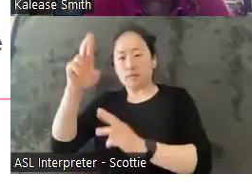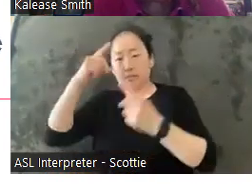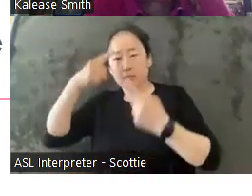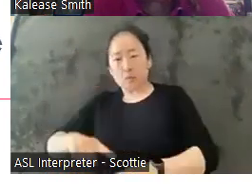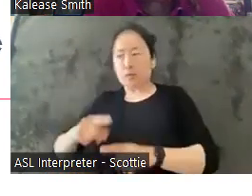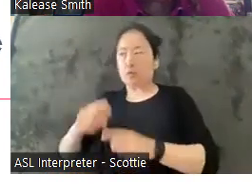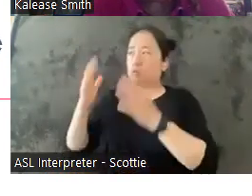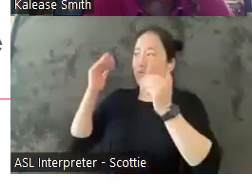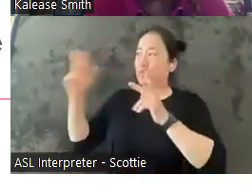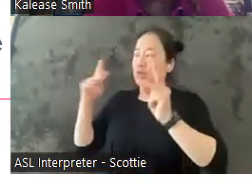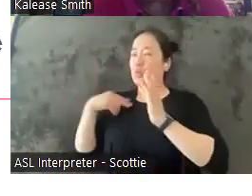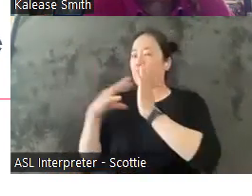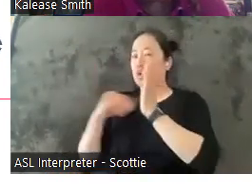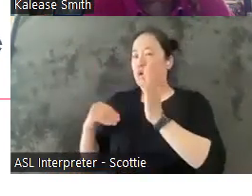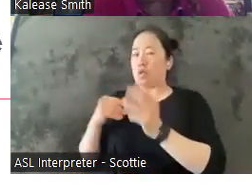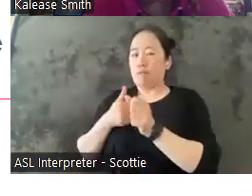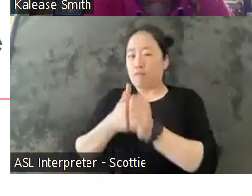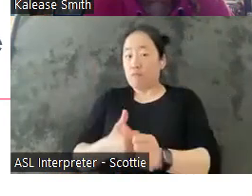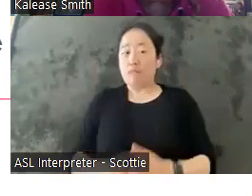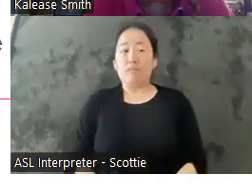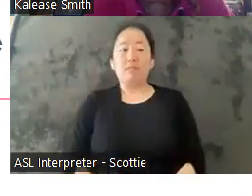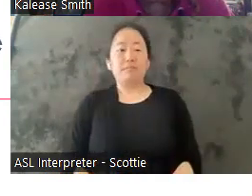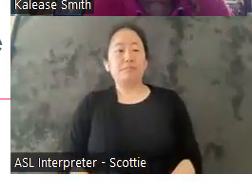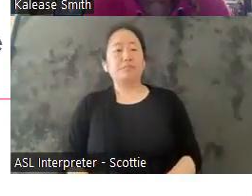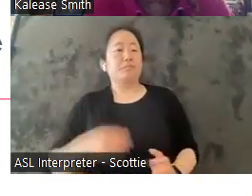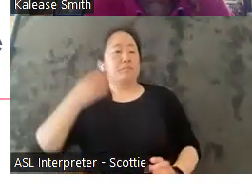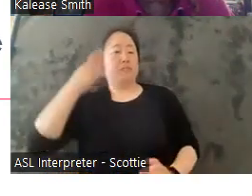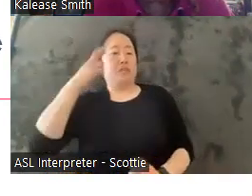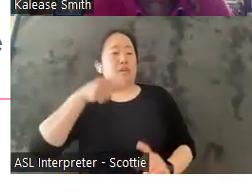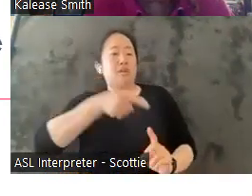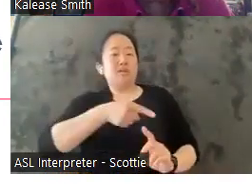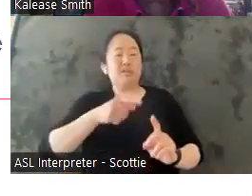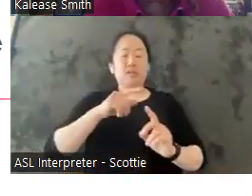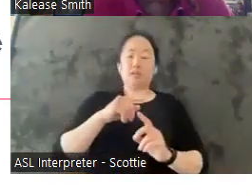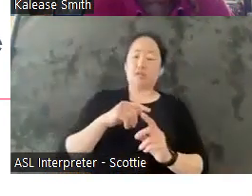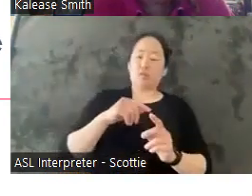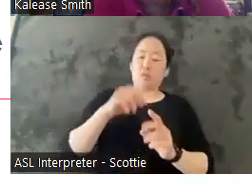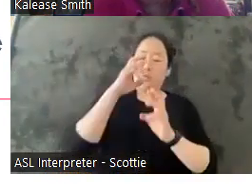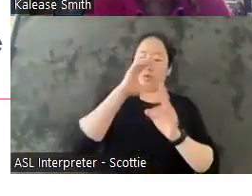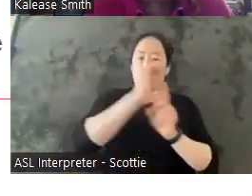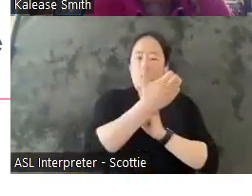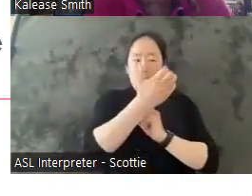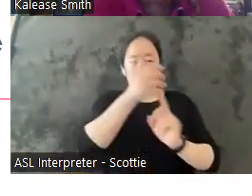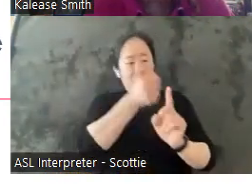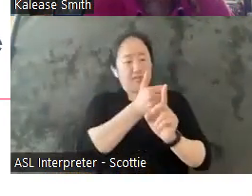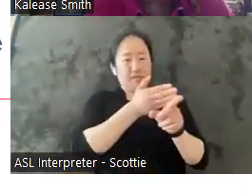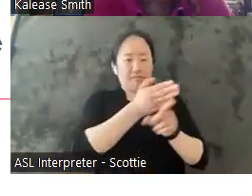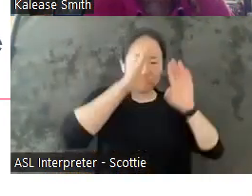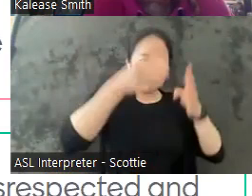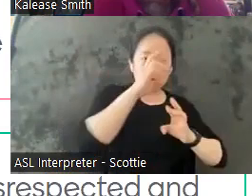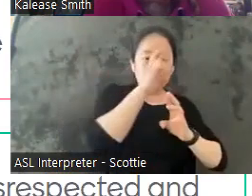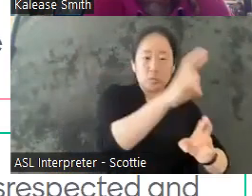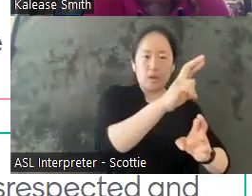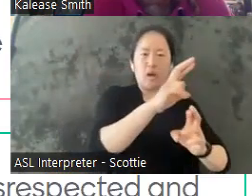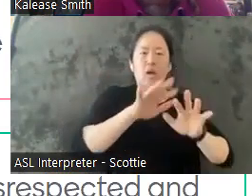footsteps. One person said, realizing how a culture of respect can really have a positive ripple effect, having hard conversations with